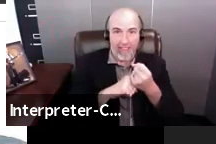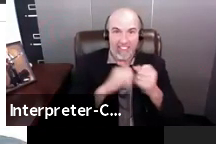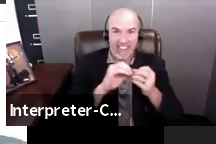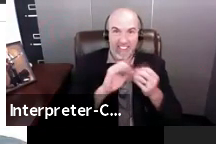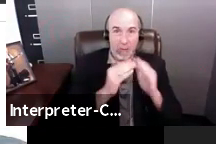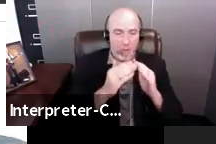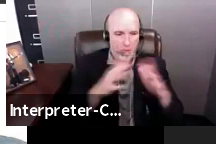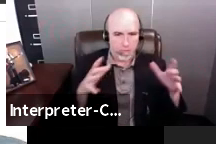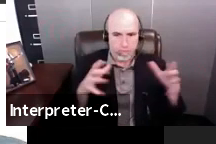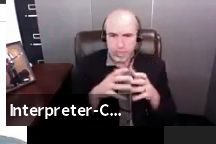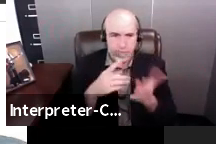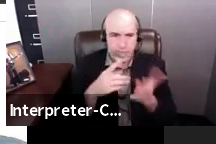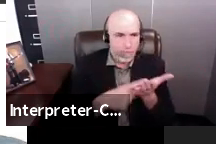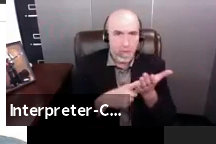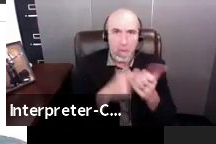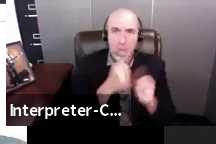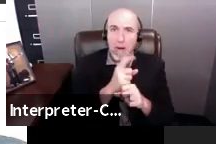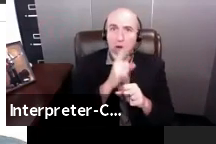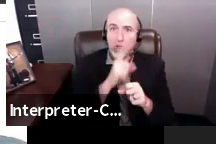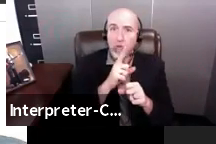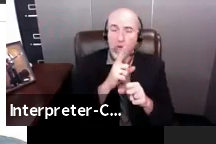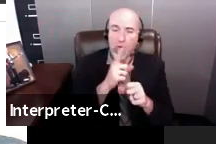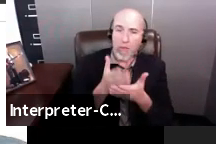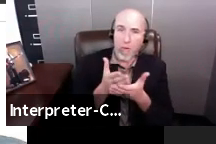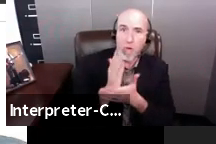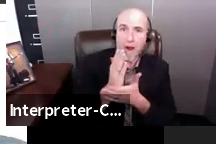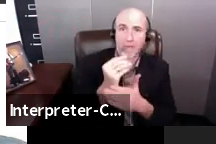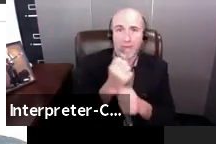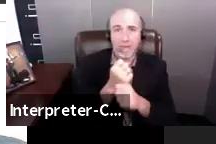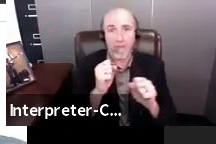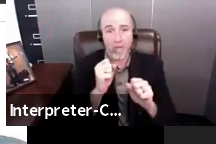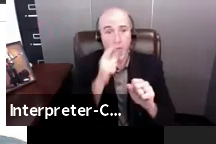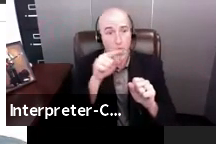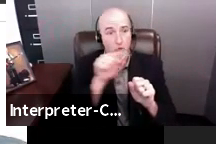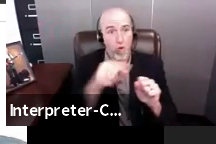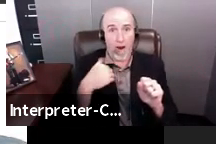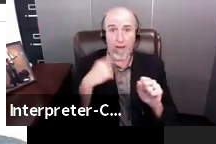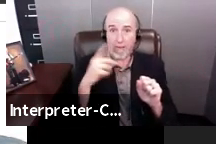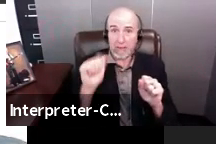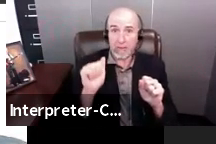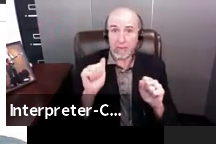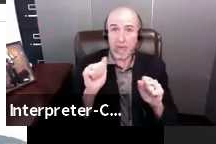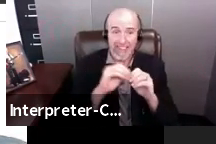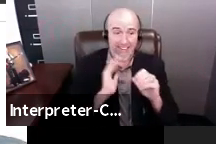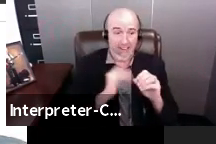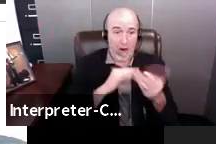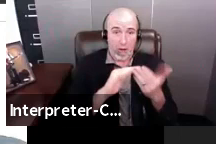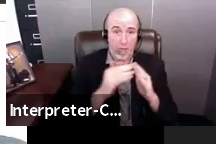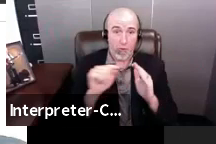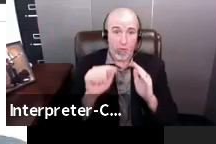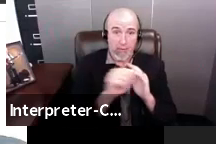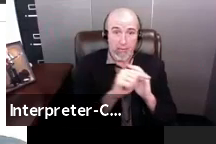make sure that the rights and safety of people with disabilities in our community